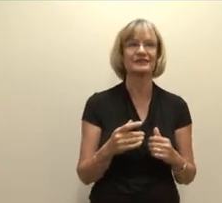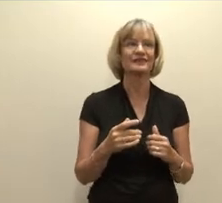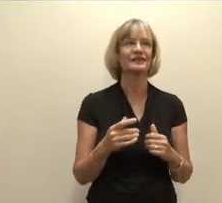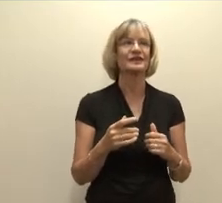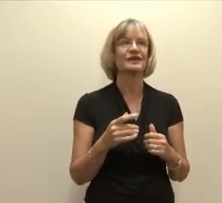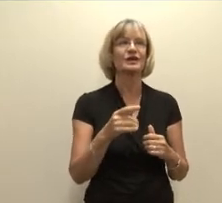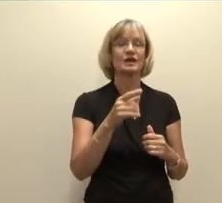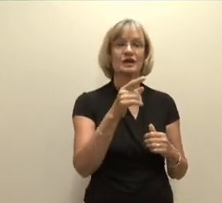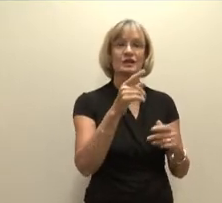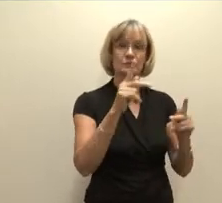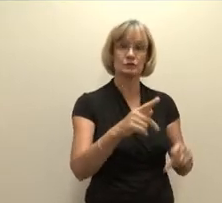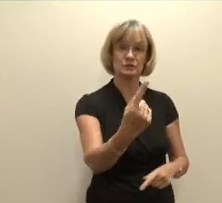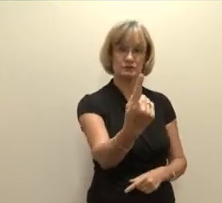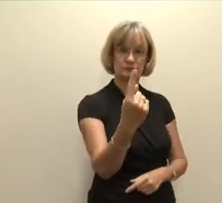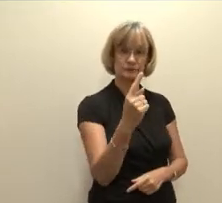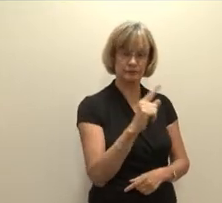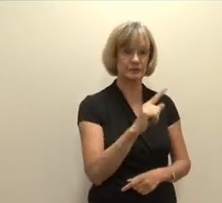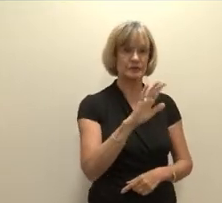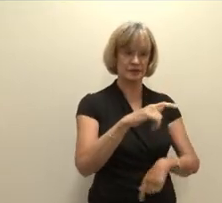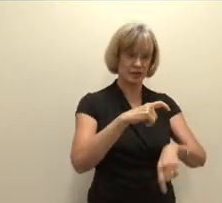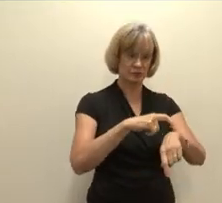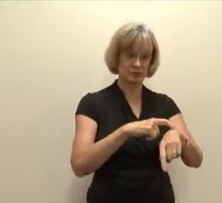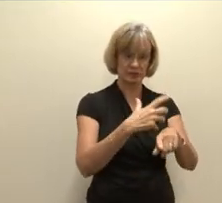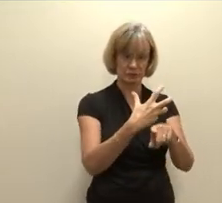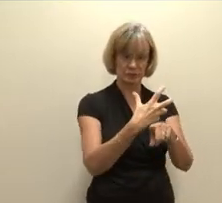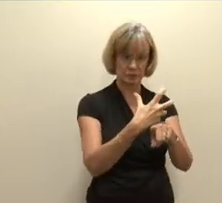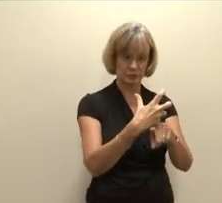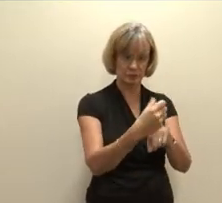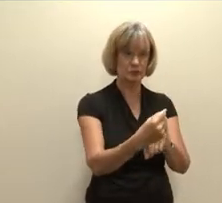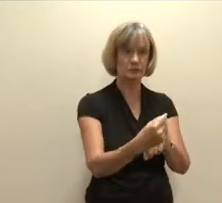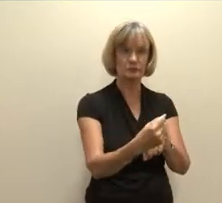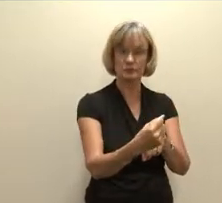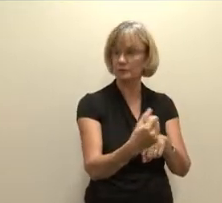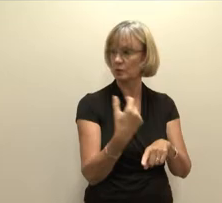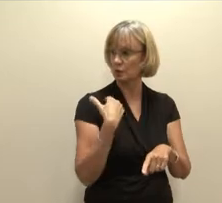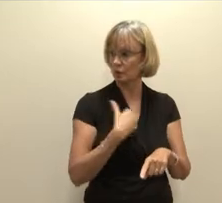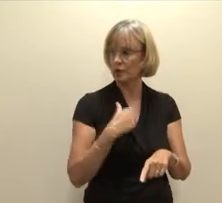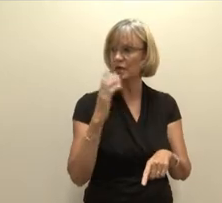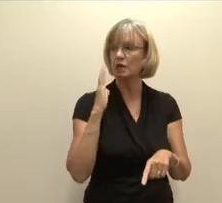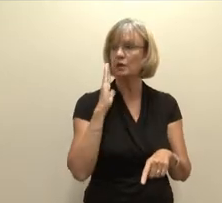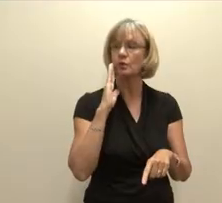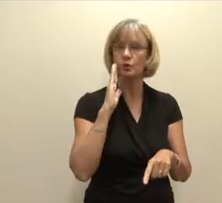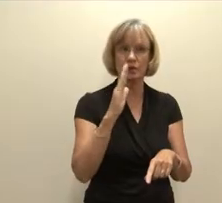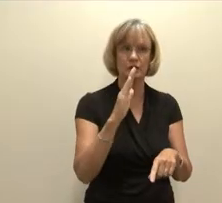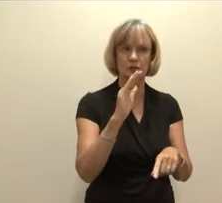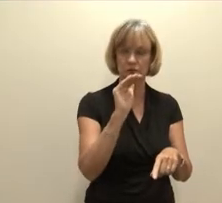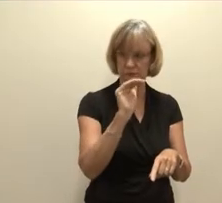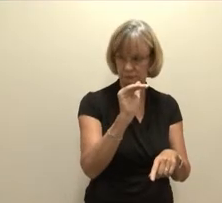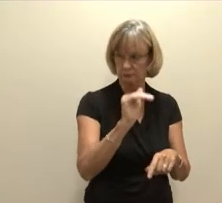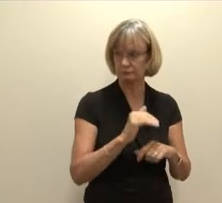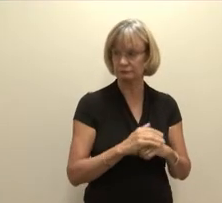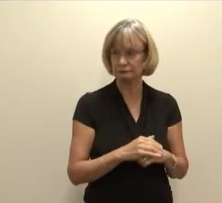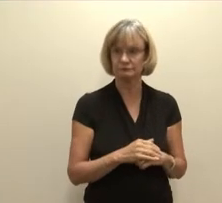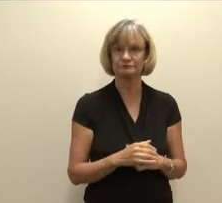When they have approached the end of their allotted time to speak, which is 3 minutes. I have